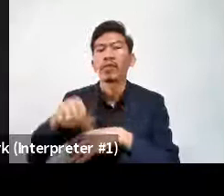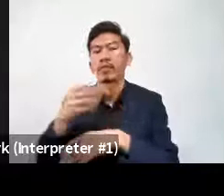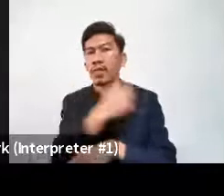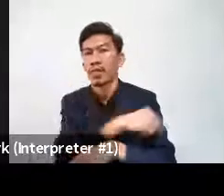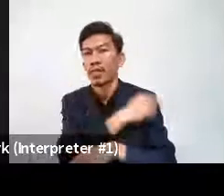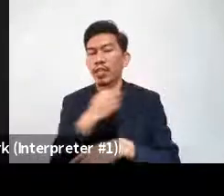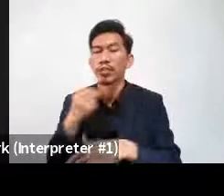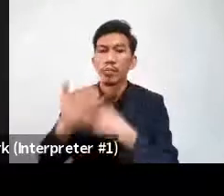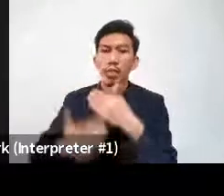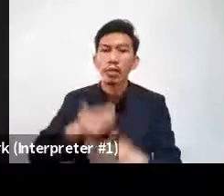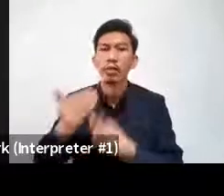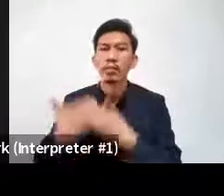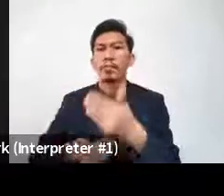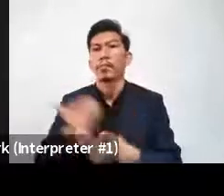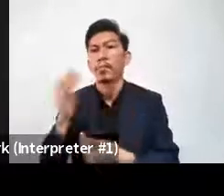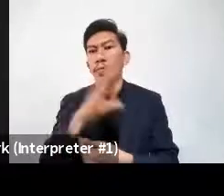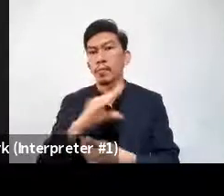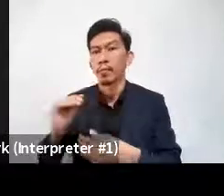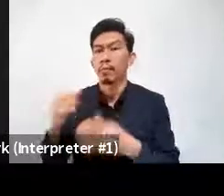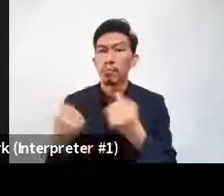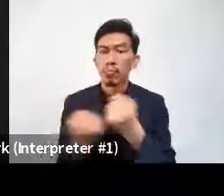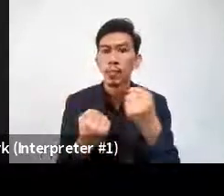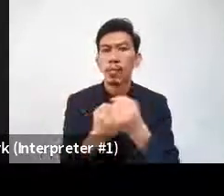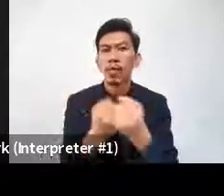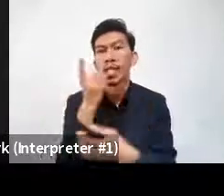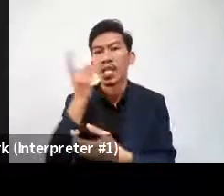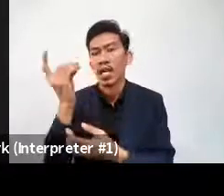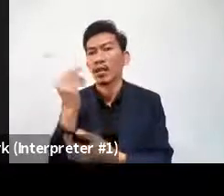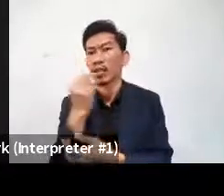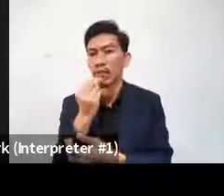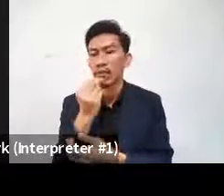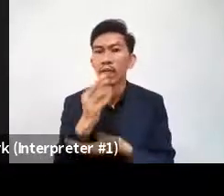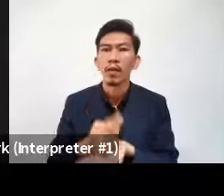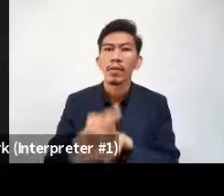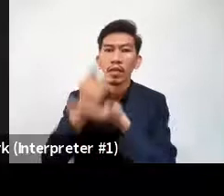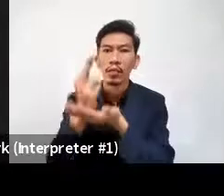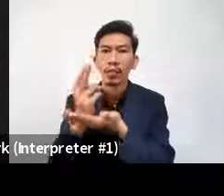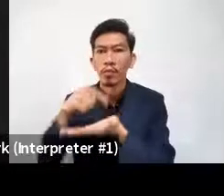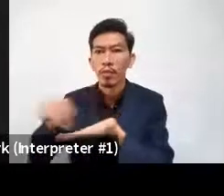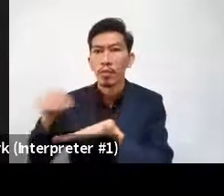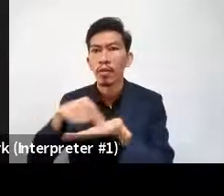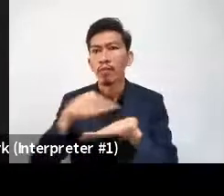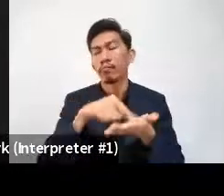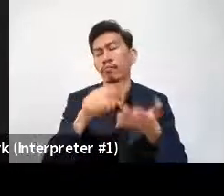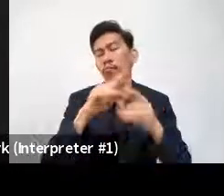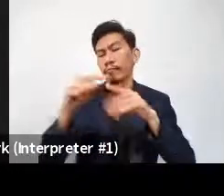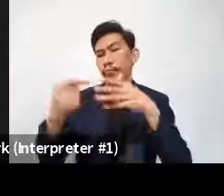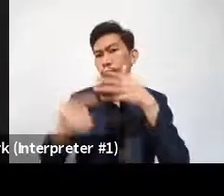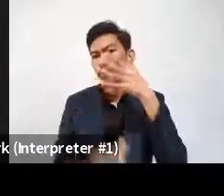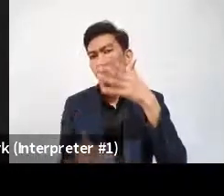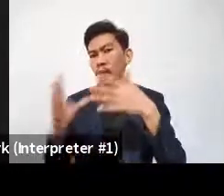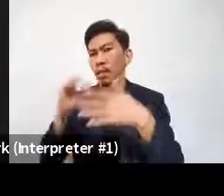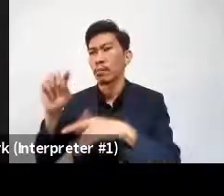routine procedures, ancillary supports, dental, nutritional, rehabilitation, pain, palliative hospice, and